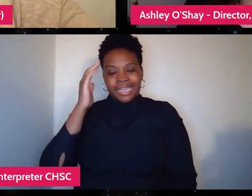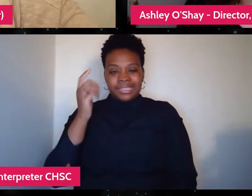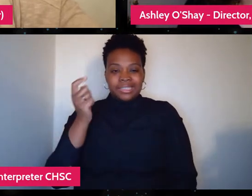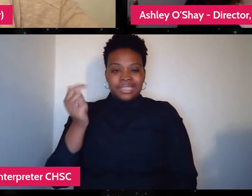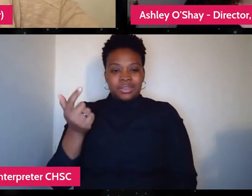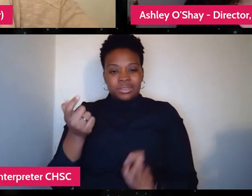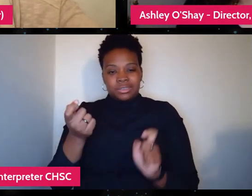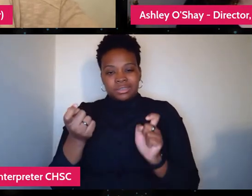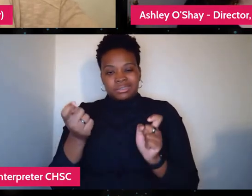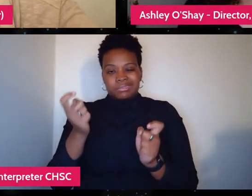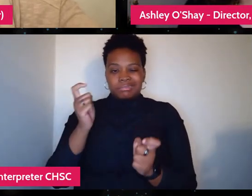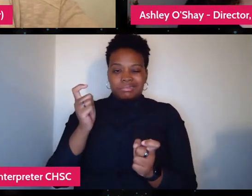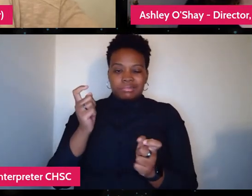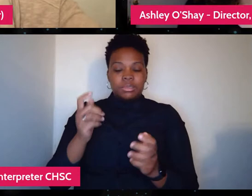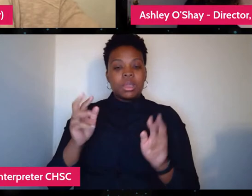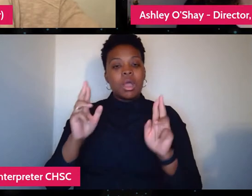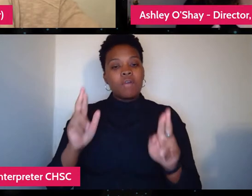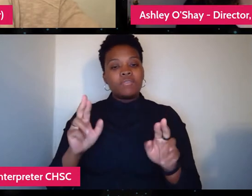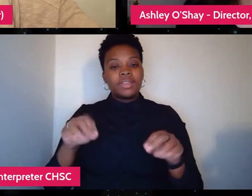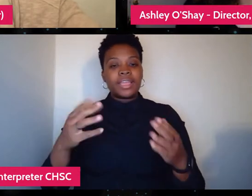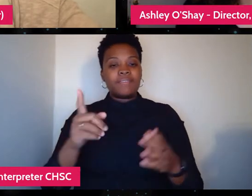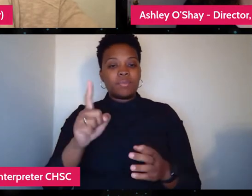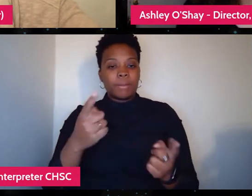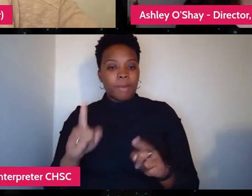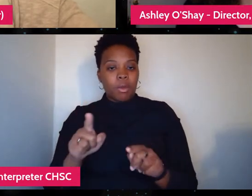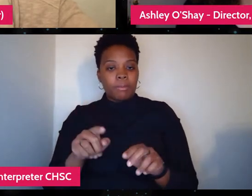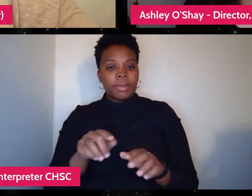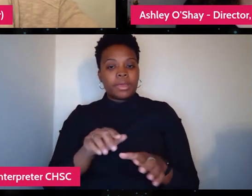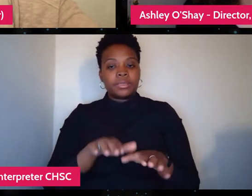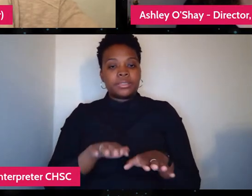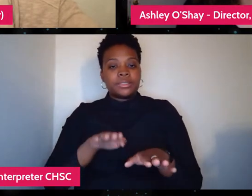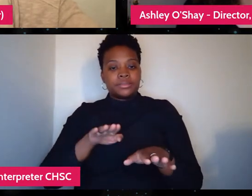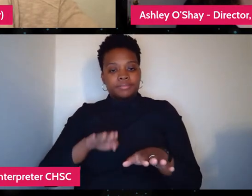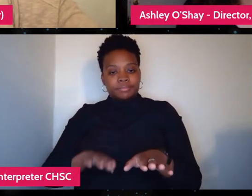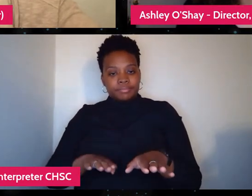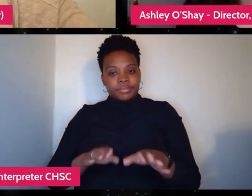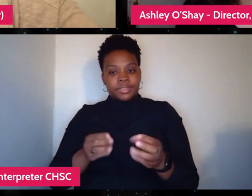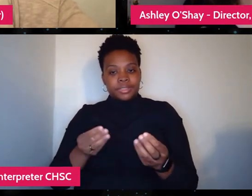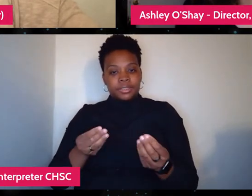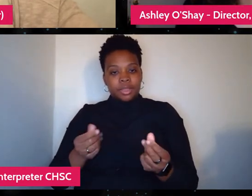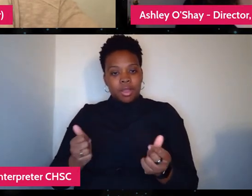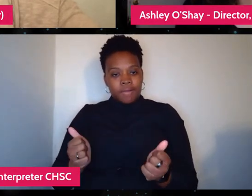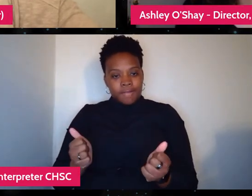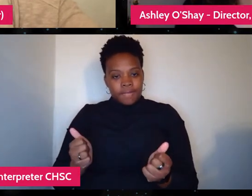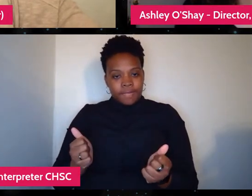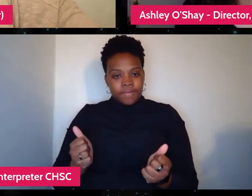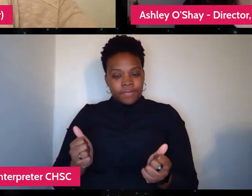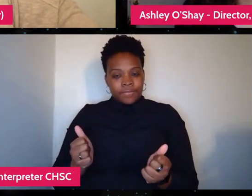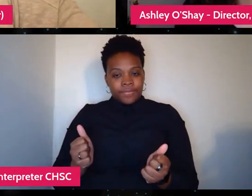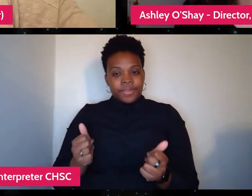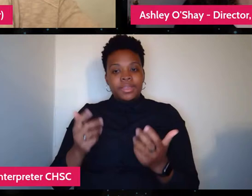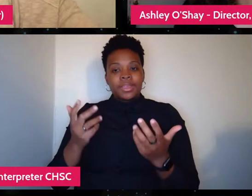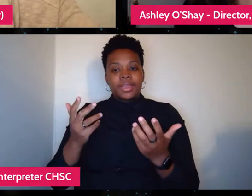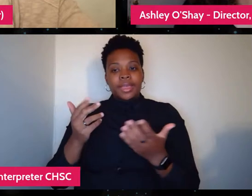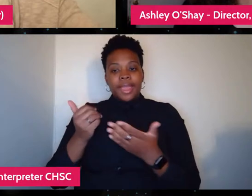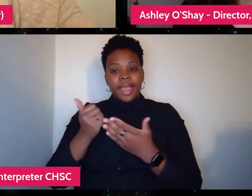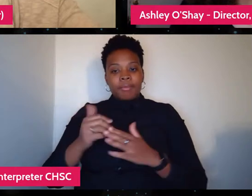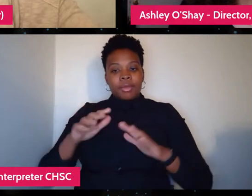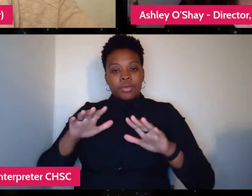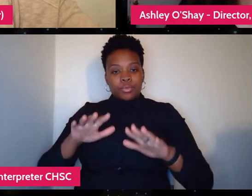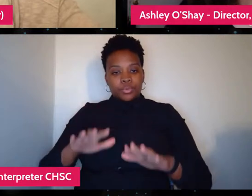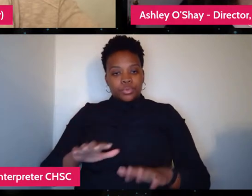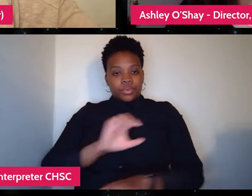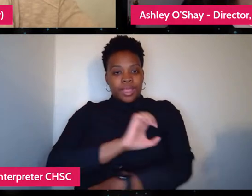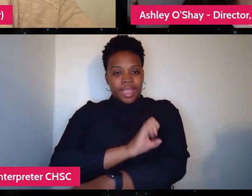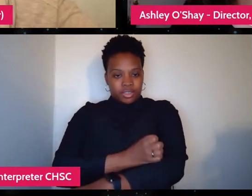moment to take a step back, and it can be like a salve to the wounds and energize them for the fight